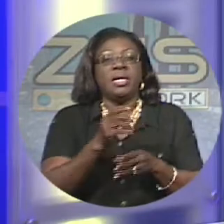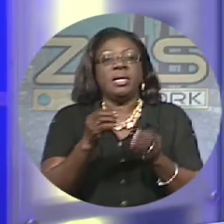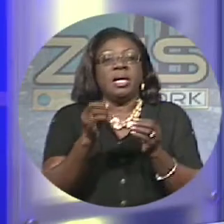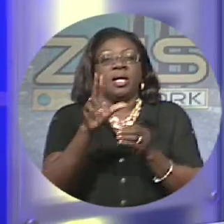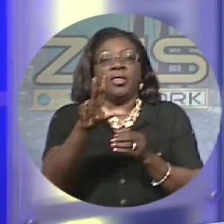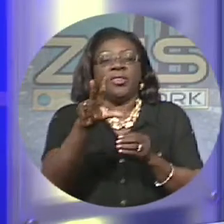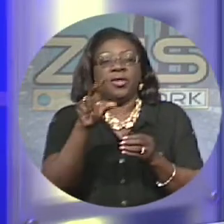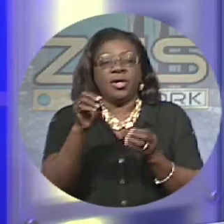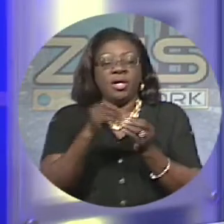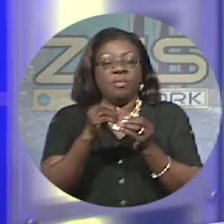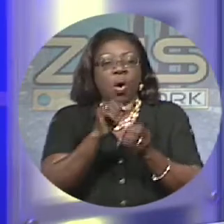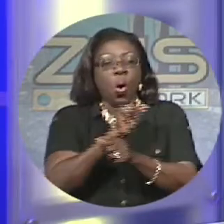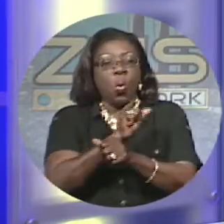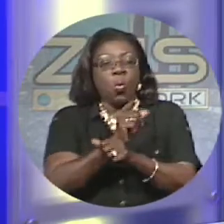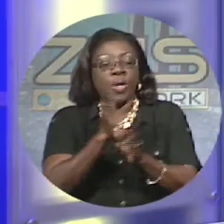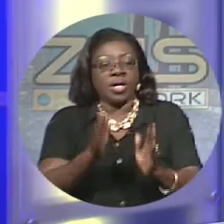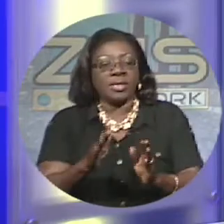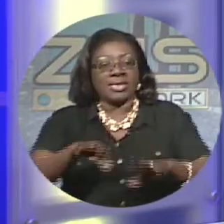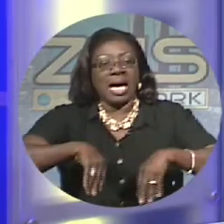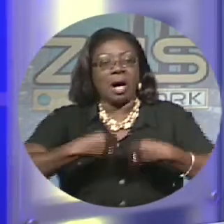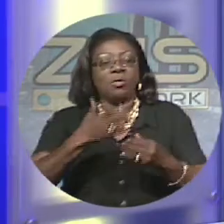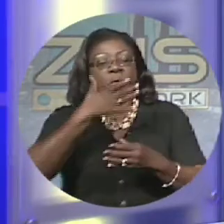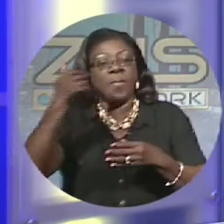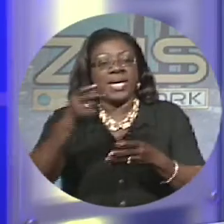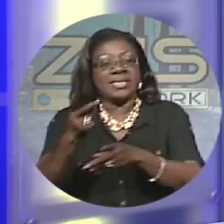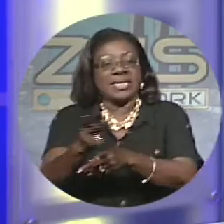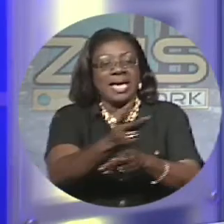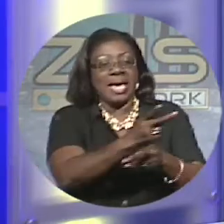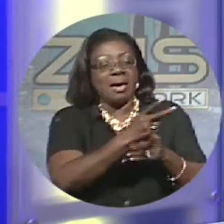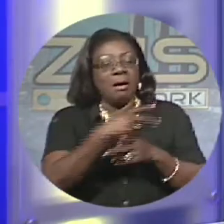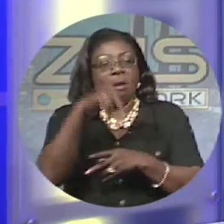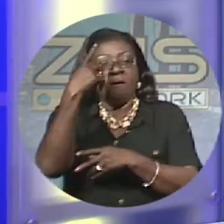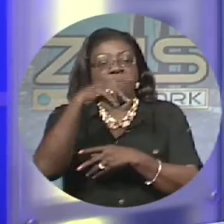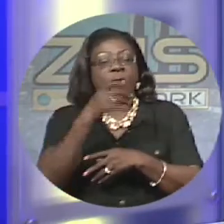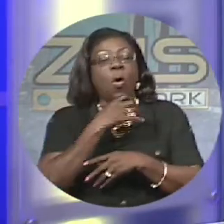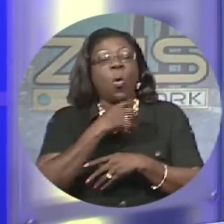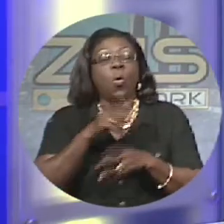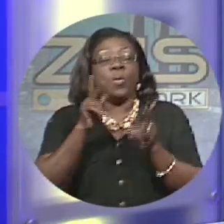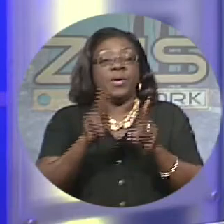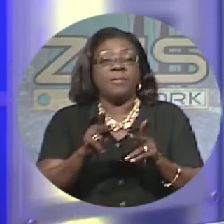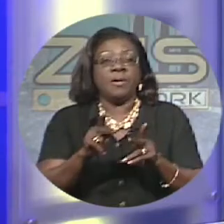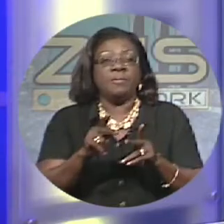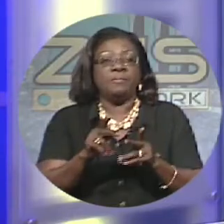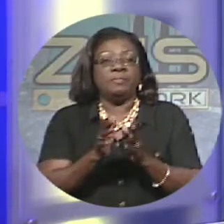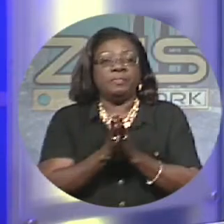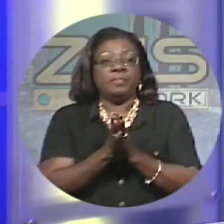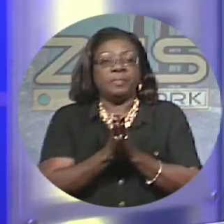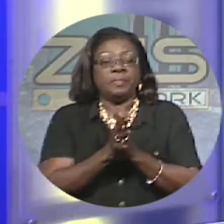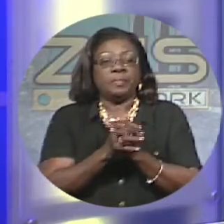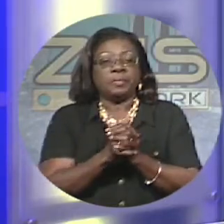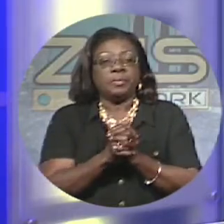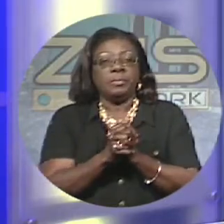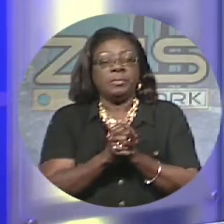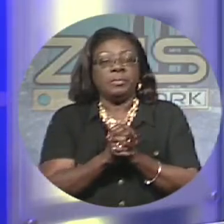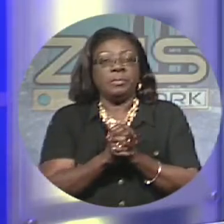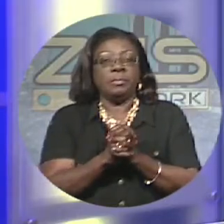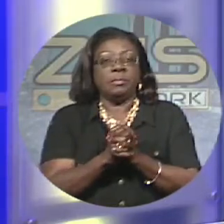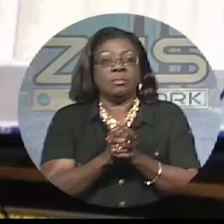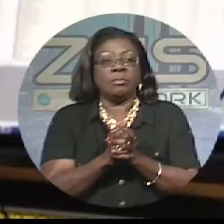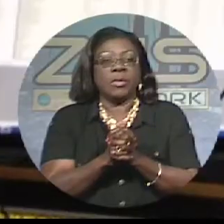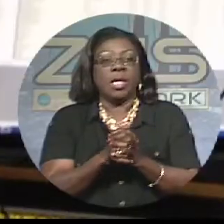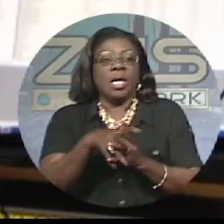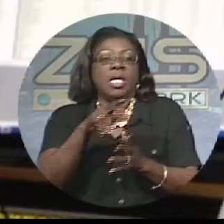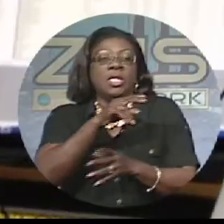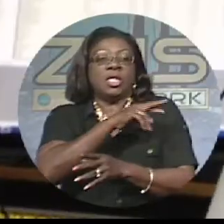how to properly care for their patients. Area Nursing Supervisor at the Geriatrics Hospital, Justina Knowles.